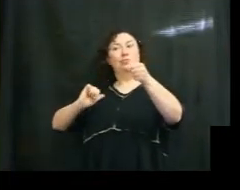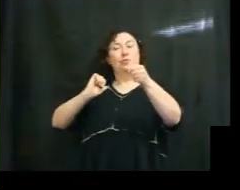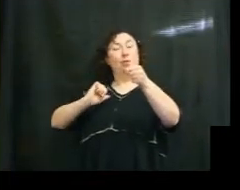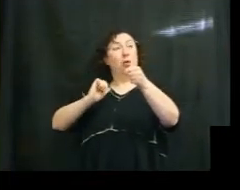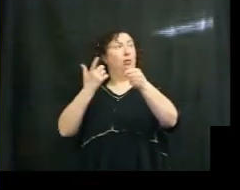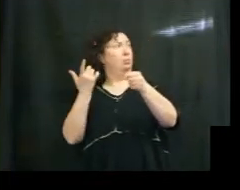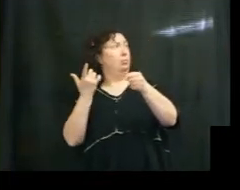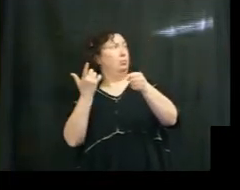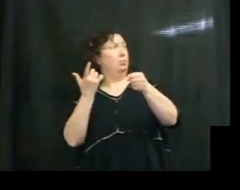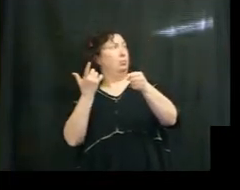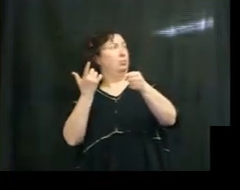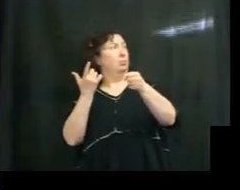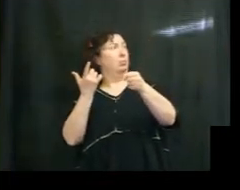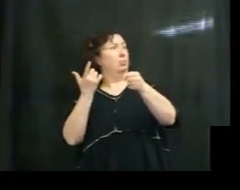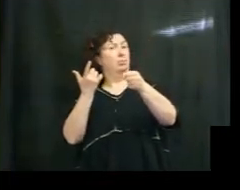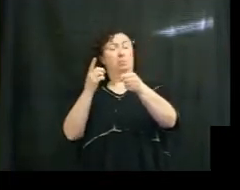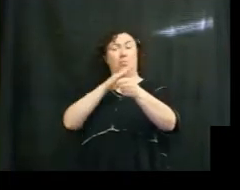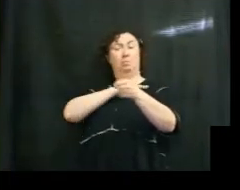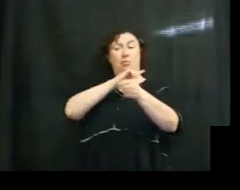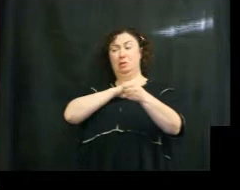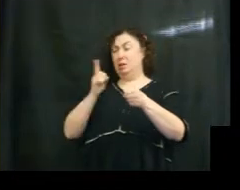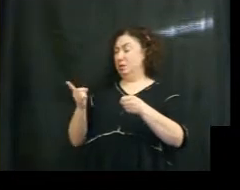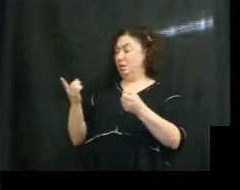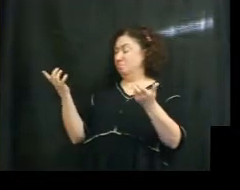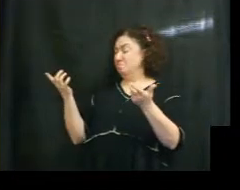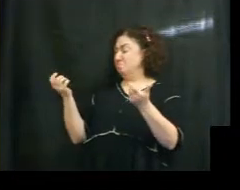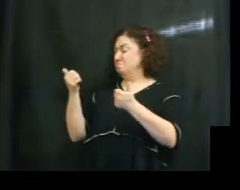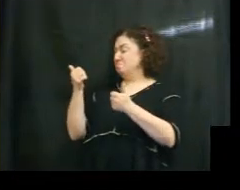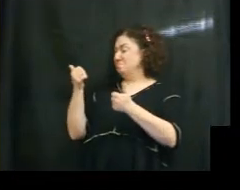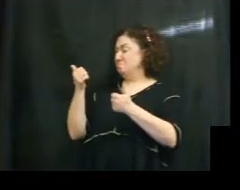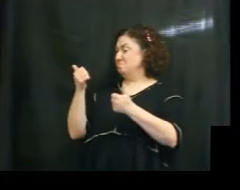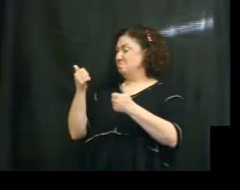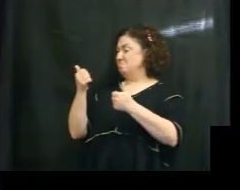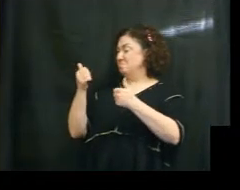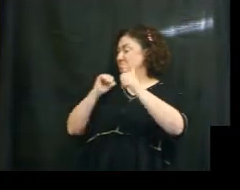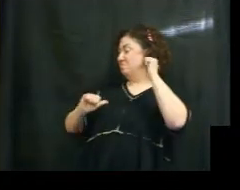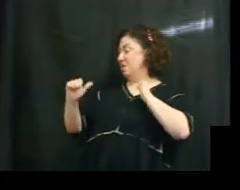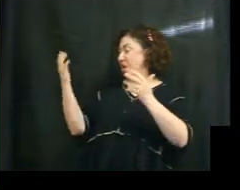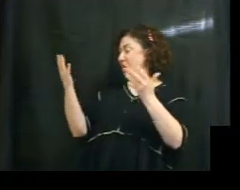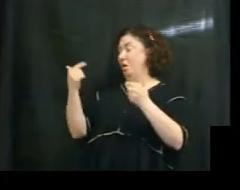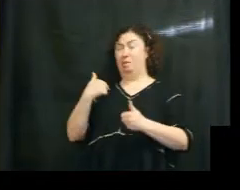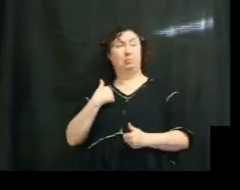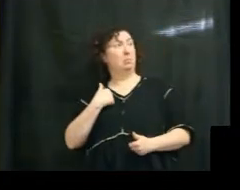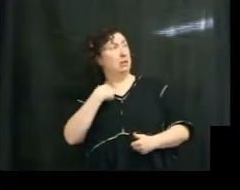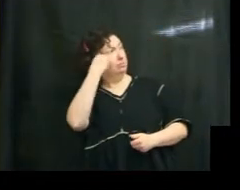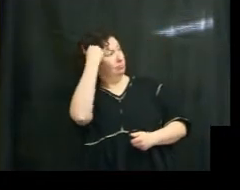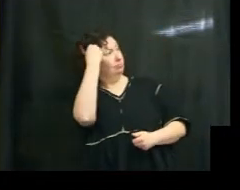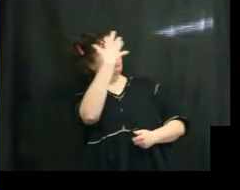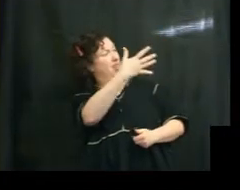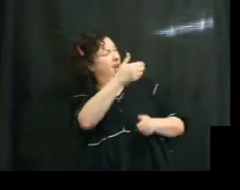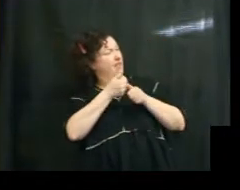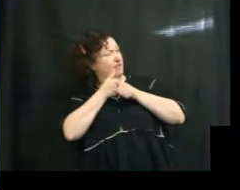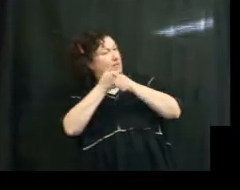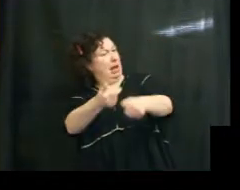want me to play?" Bo Diddley asked. "Follow me," I said.